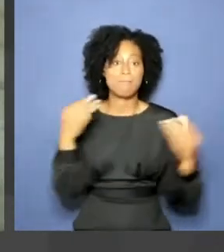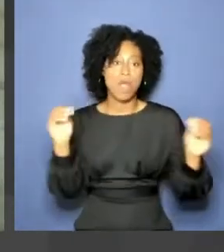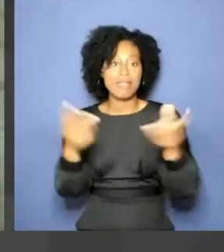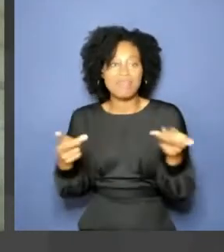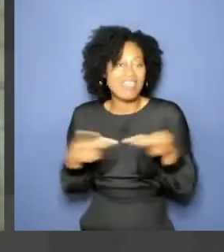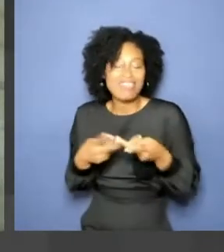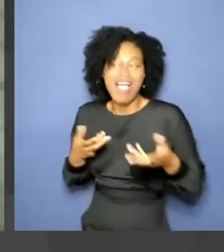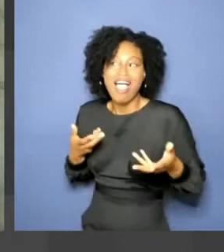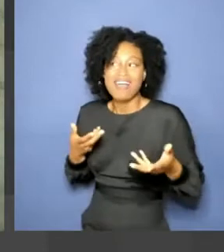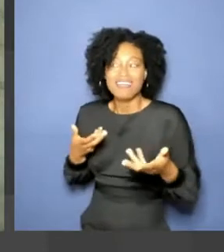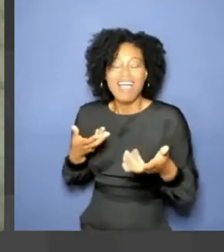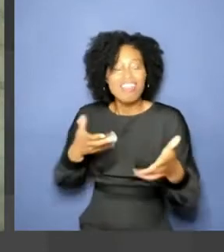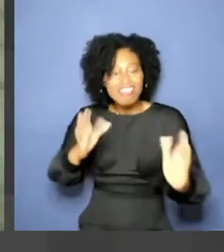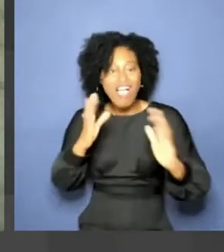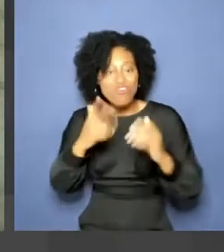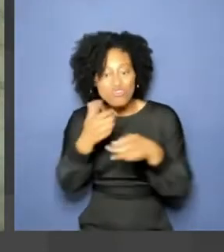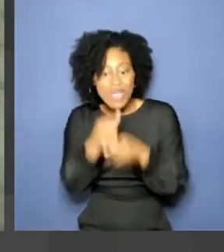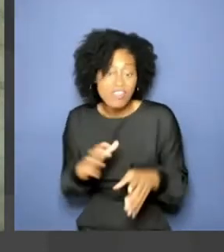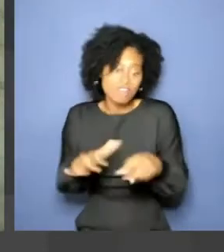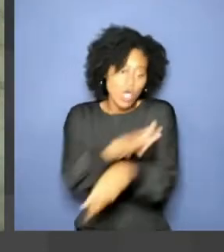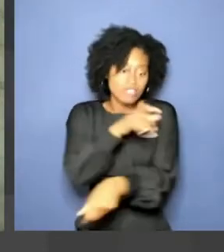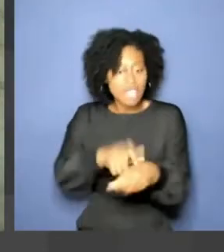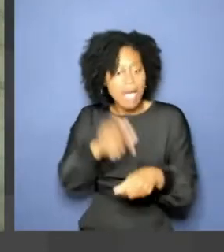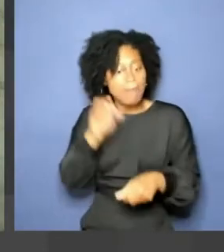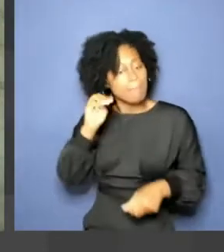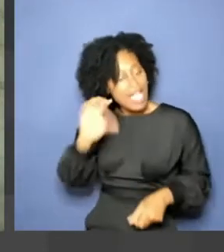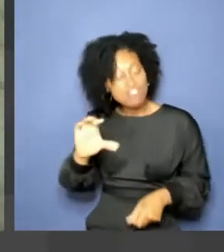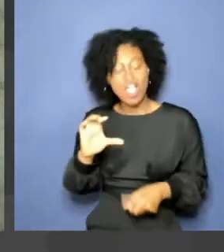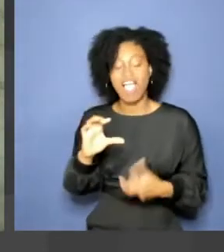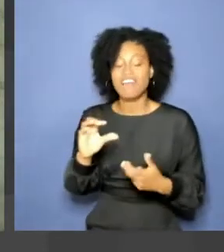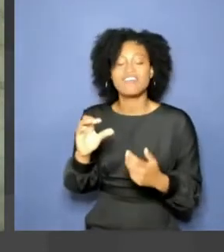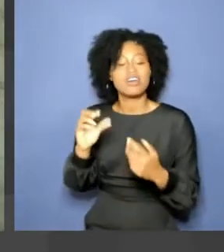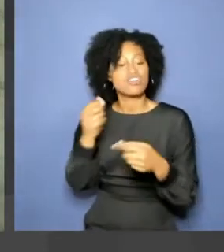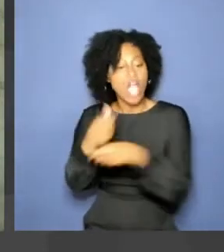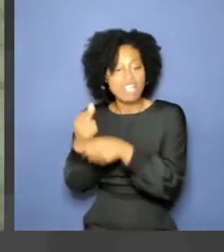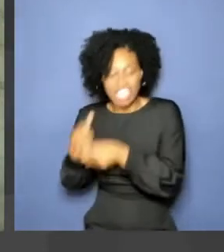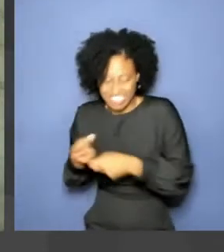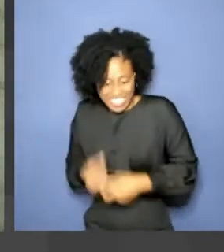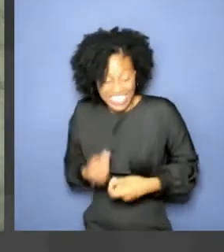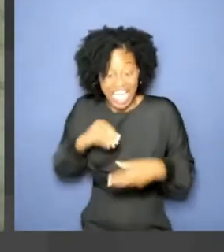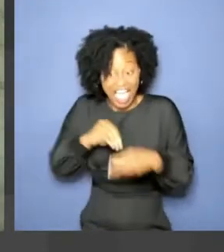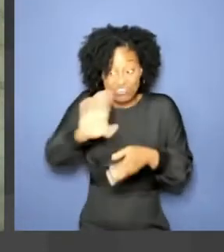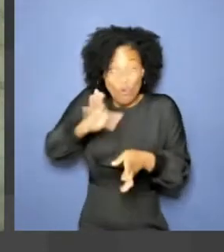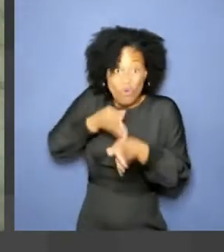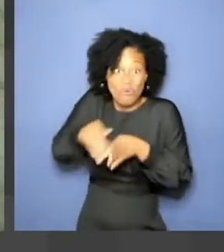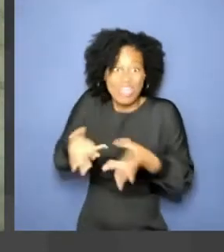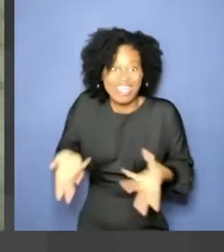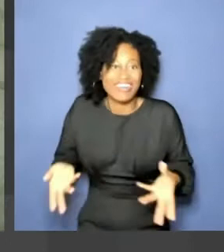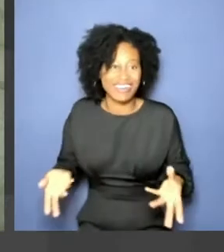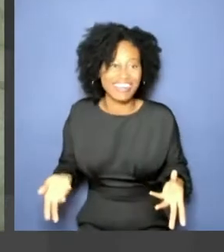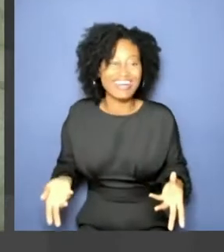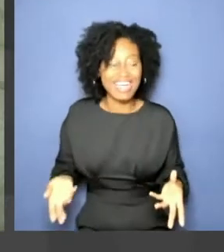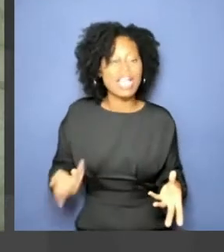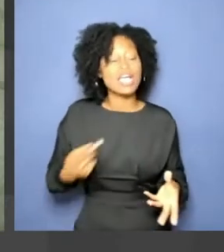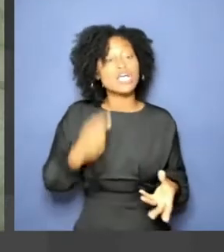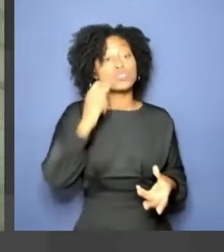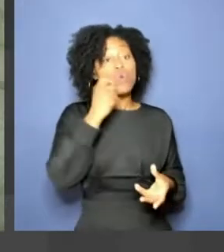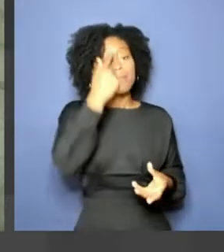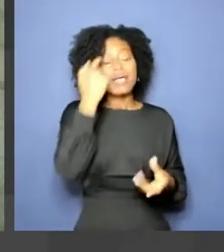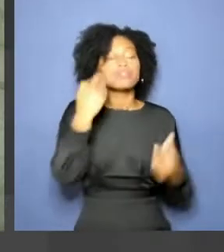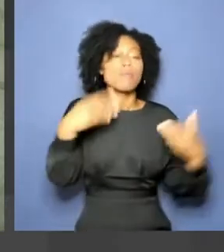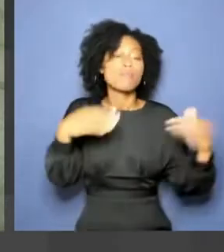to become full-time Minecraft content creators as their careers. I think it's incredible too, because the marketplace doesn't just